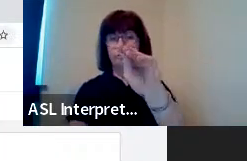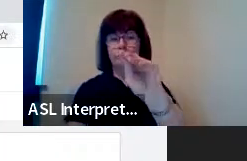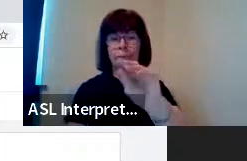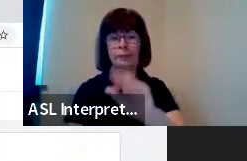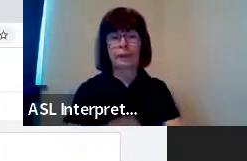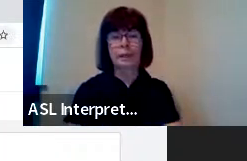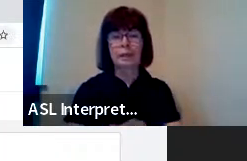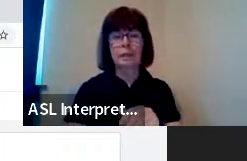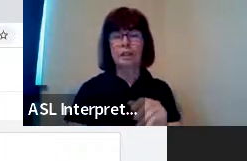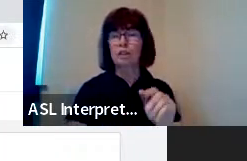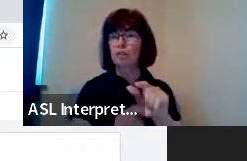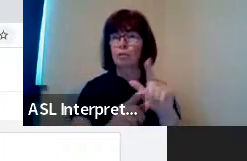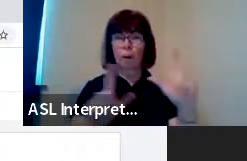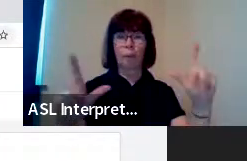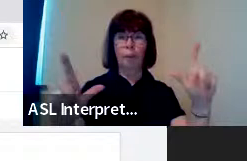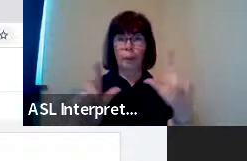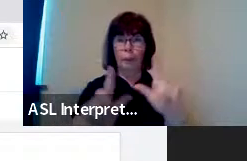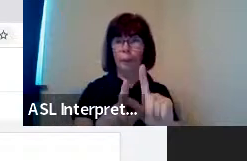can resize it.